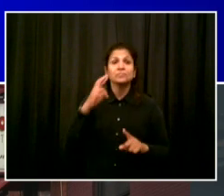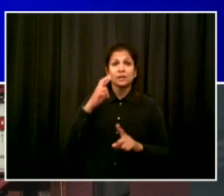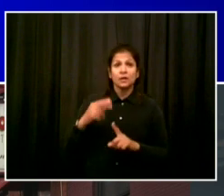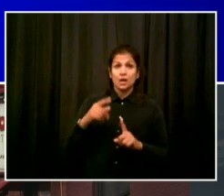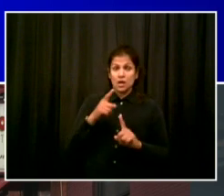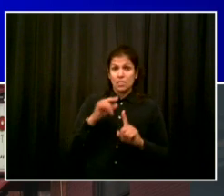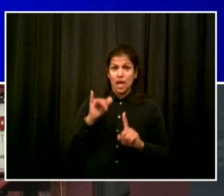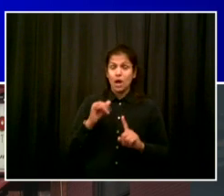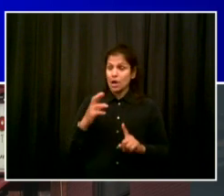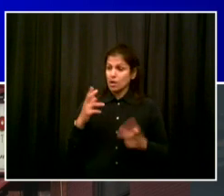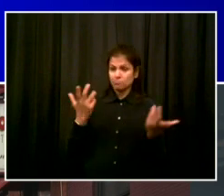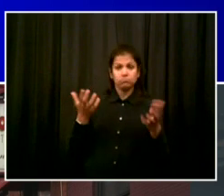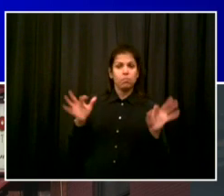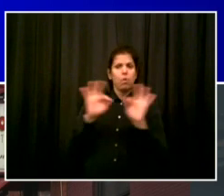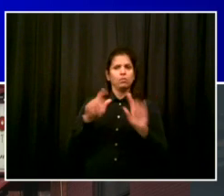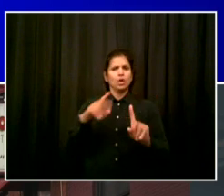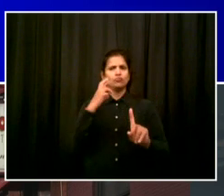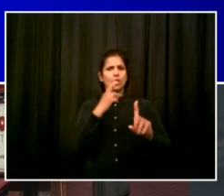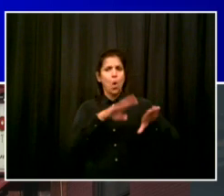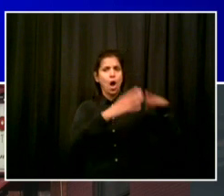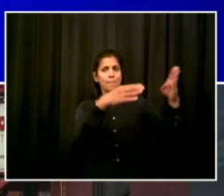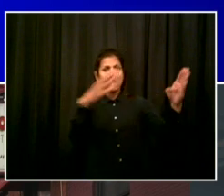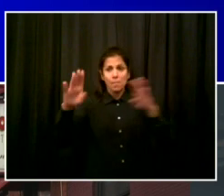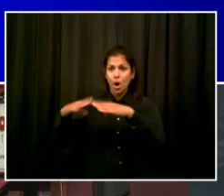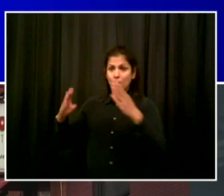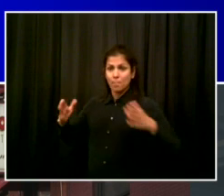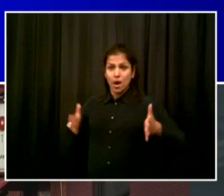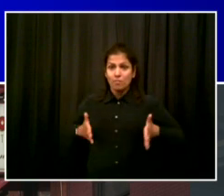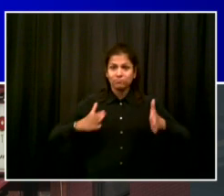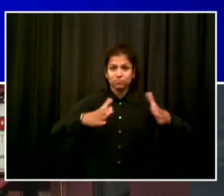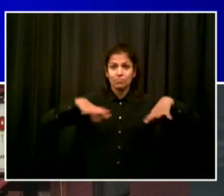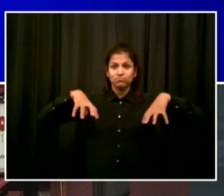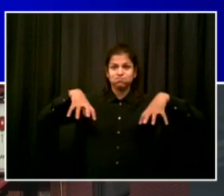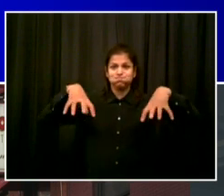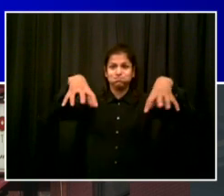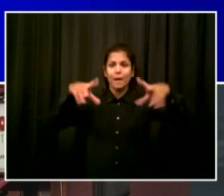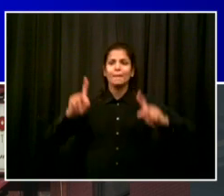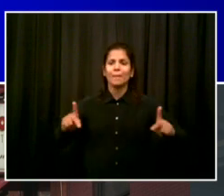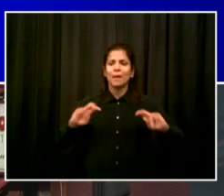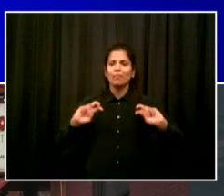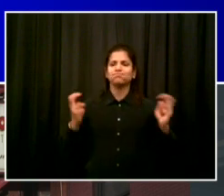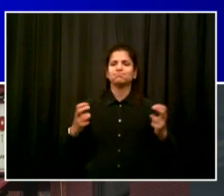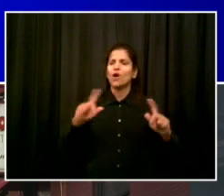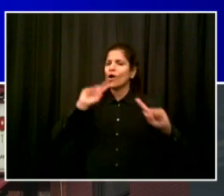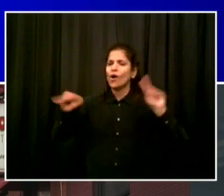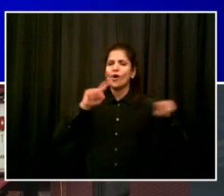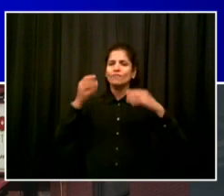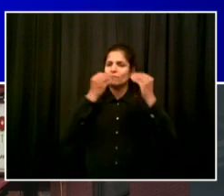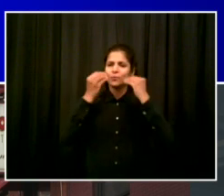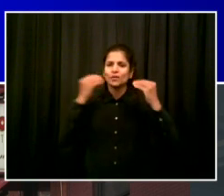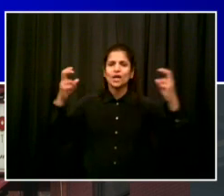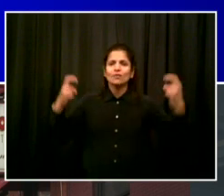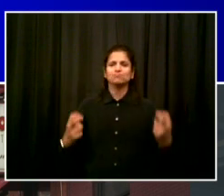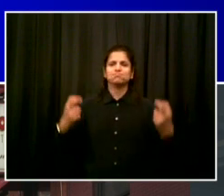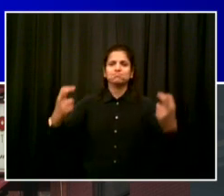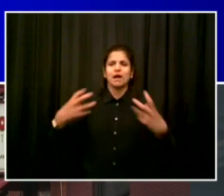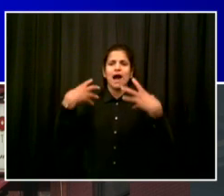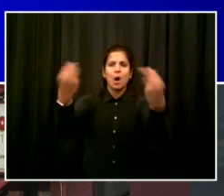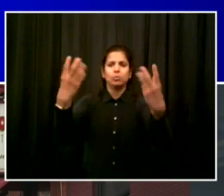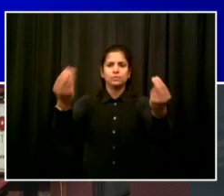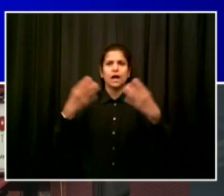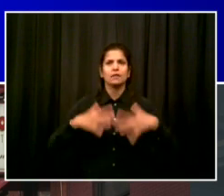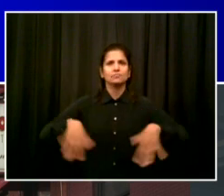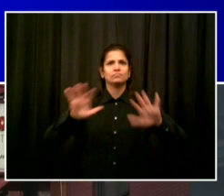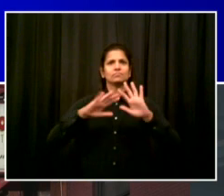Open Restaurants program has worked. It has brought back jobs. It has been safe, and therefore we